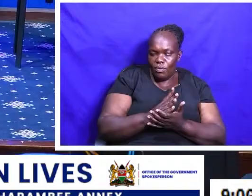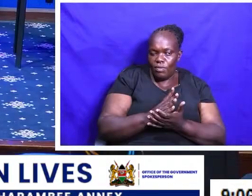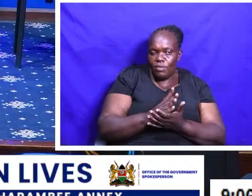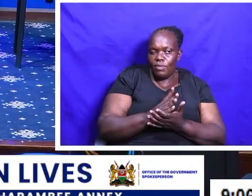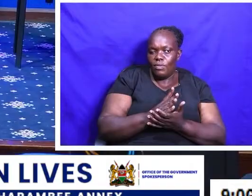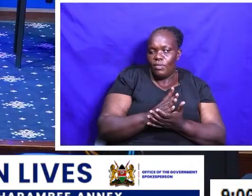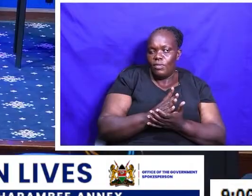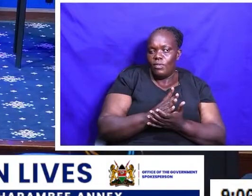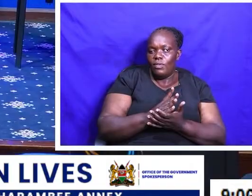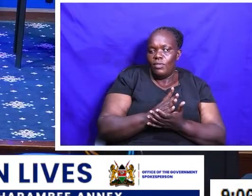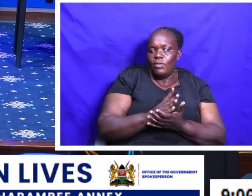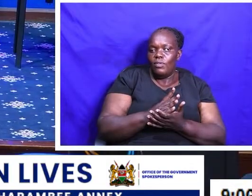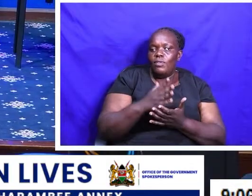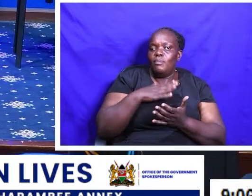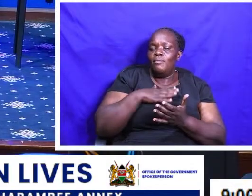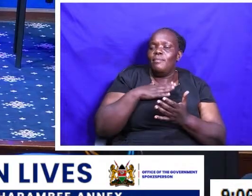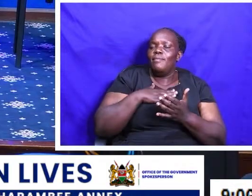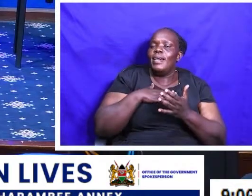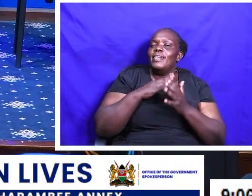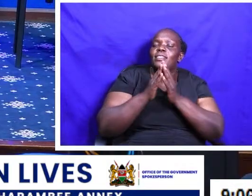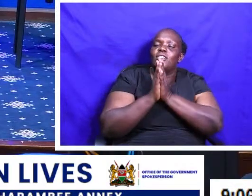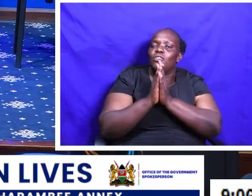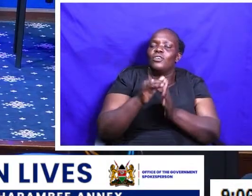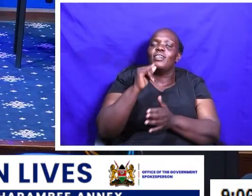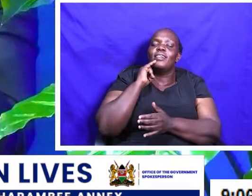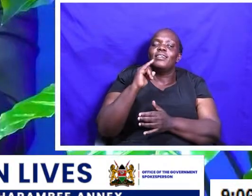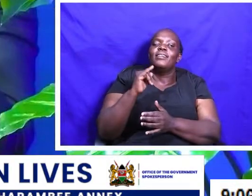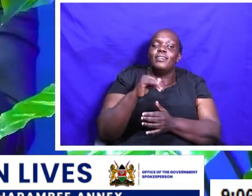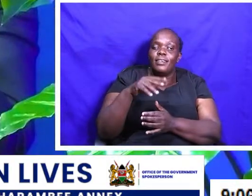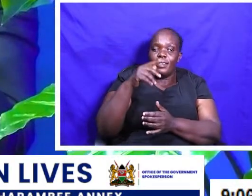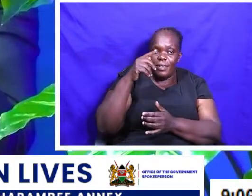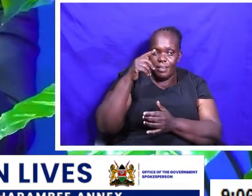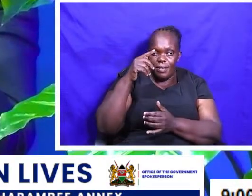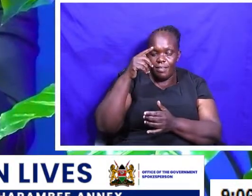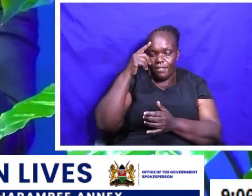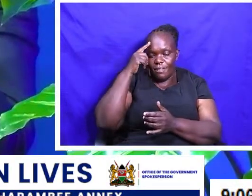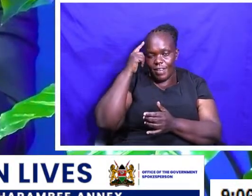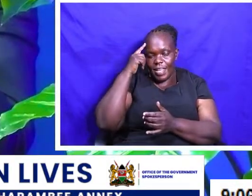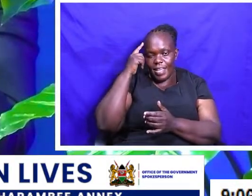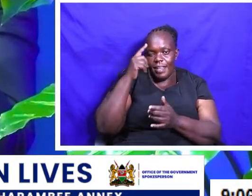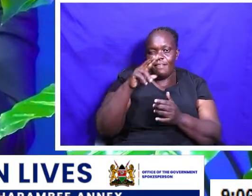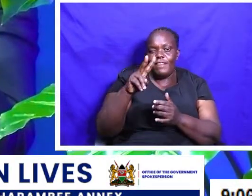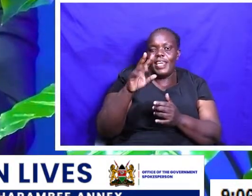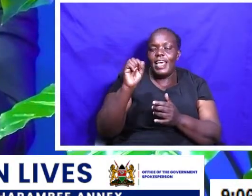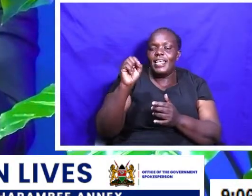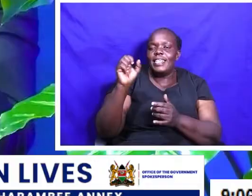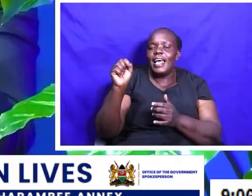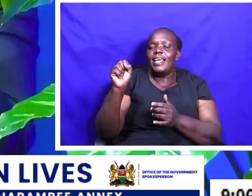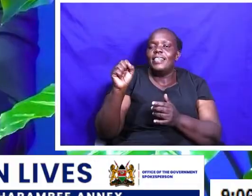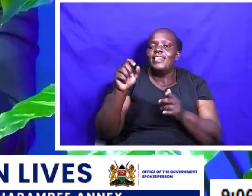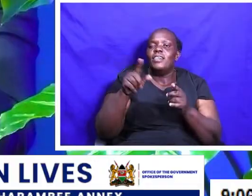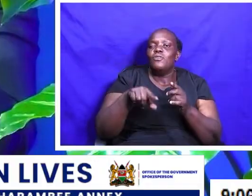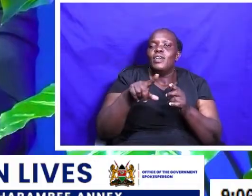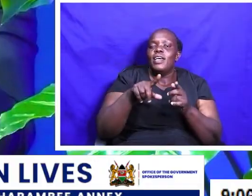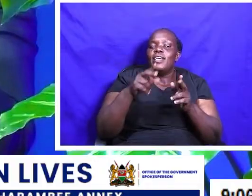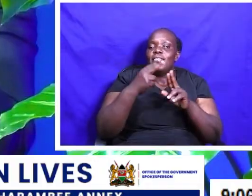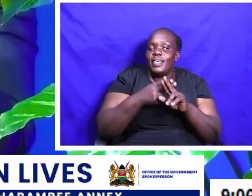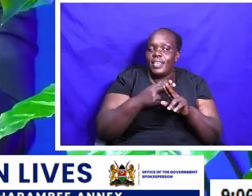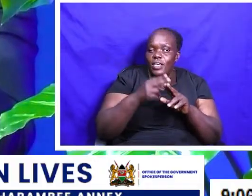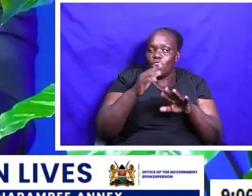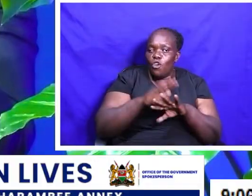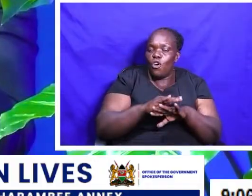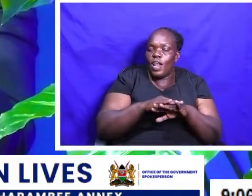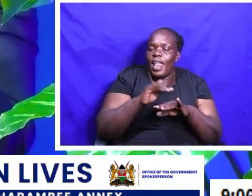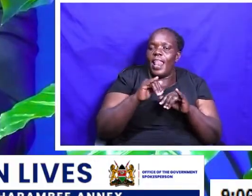metric tons. Yeah. My parting shot is that Black Soldier Fly, BSF. We are